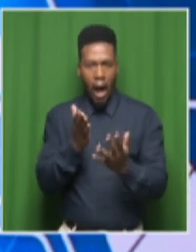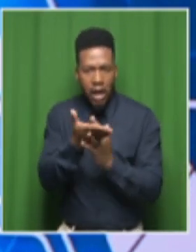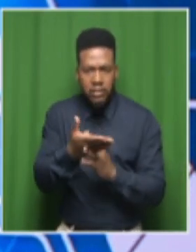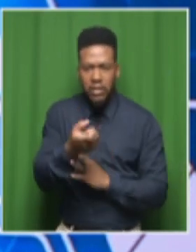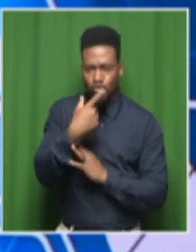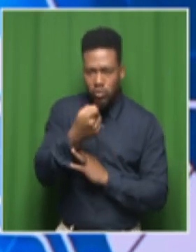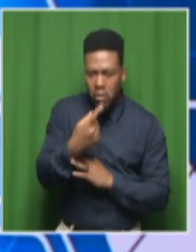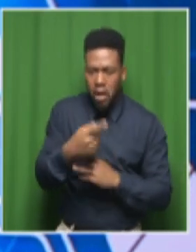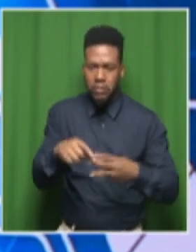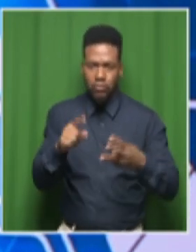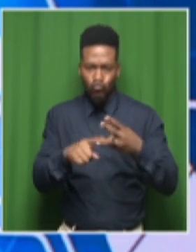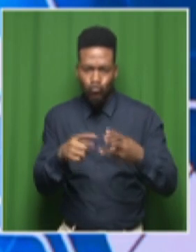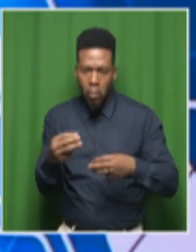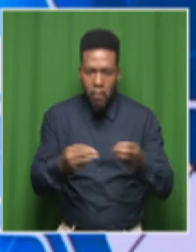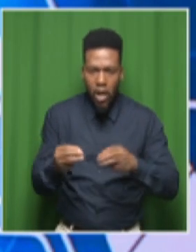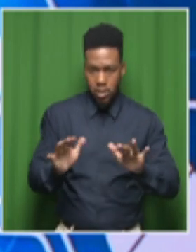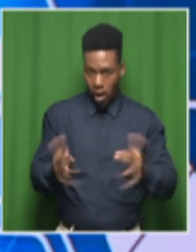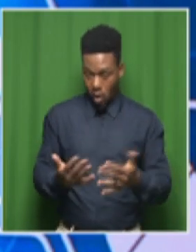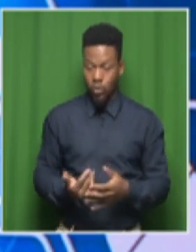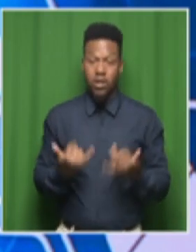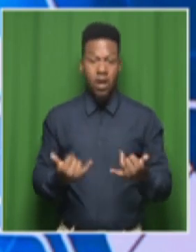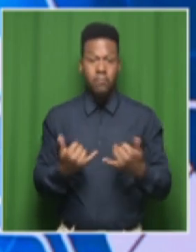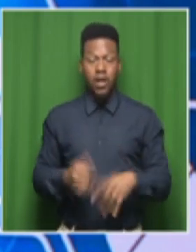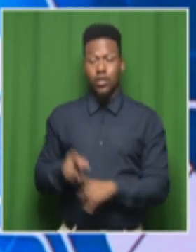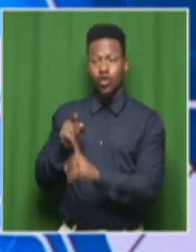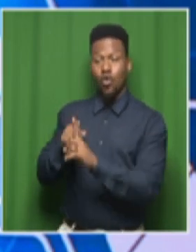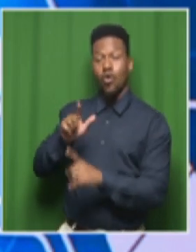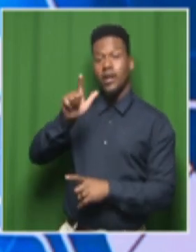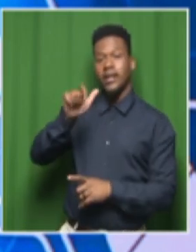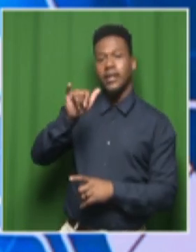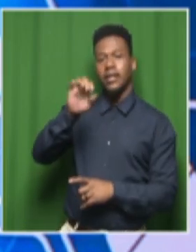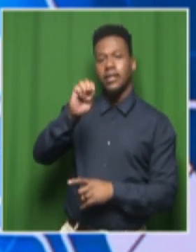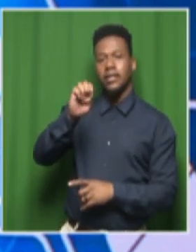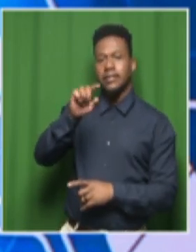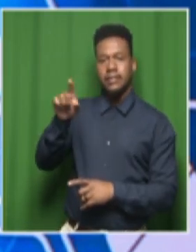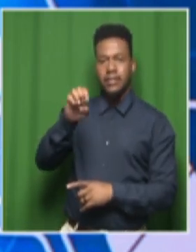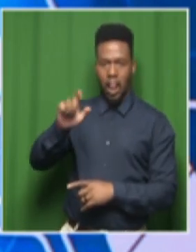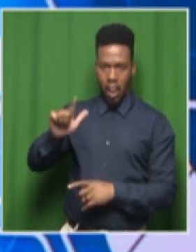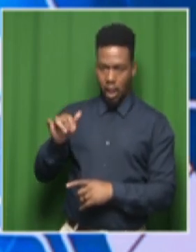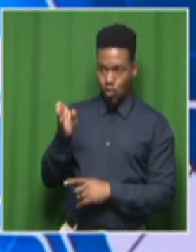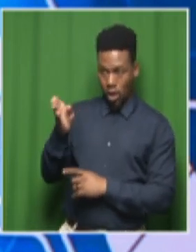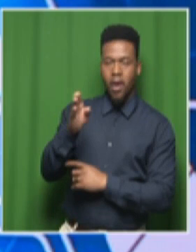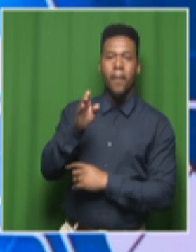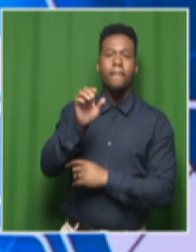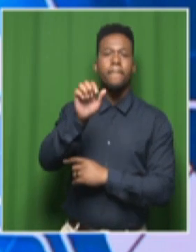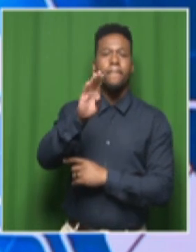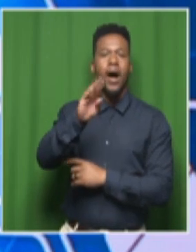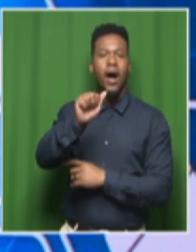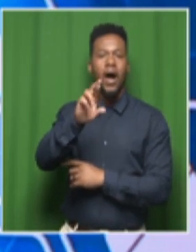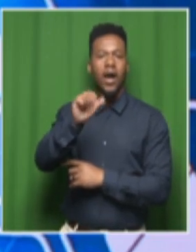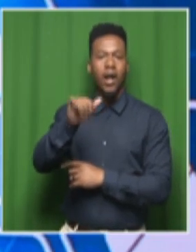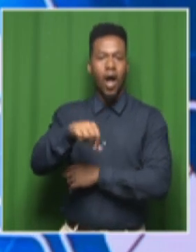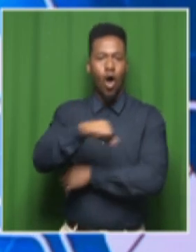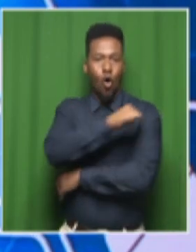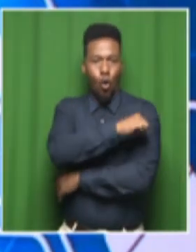well. Well, today, Liezle Wilson is at the Hani Baragwanath Academic Hospital's Paediatric